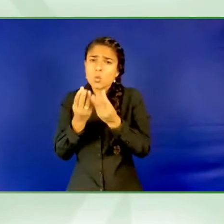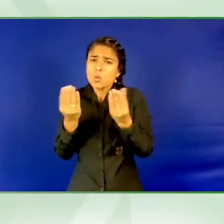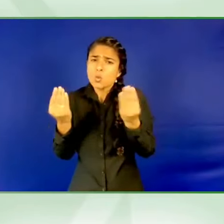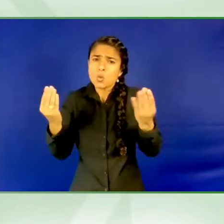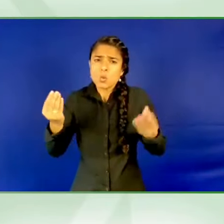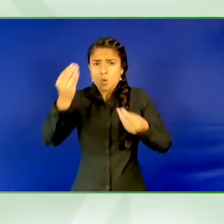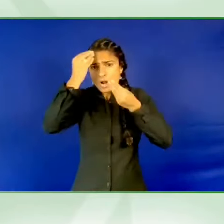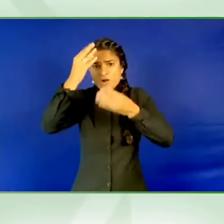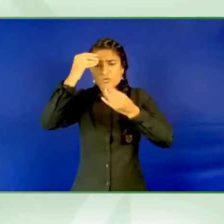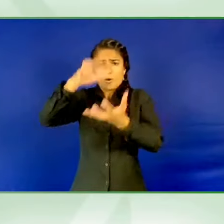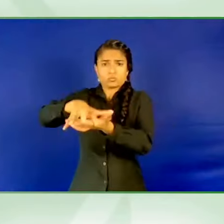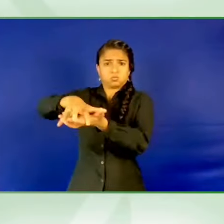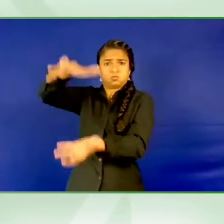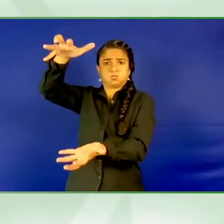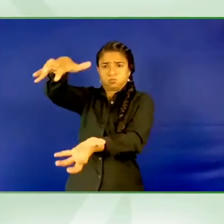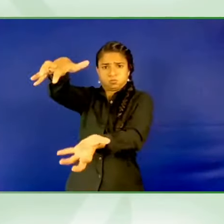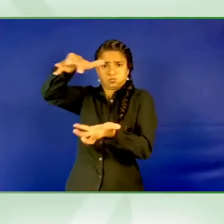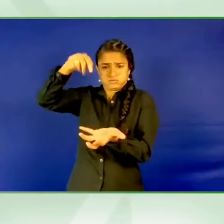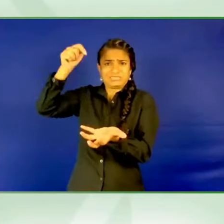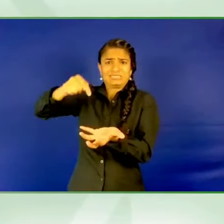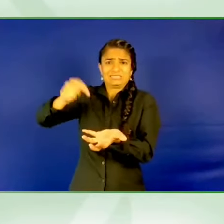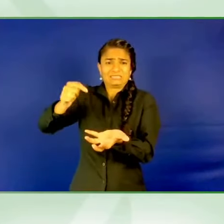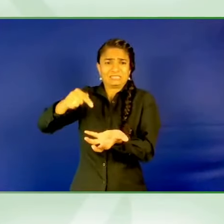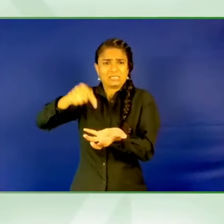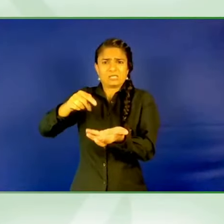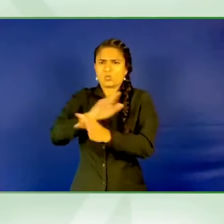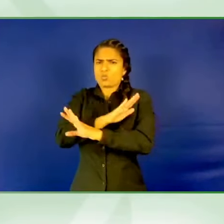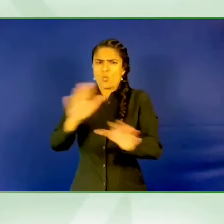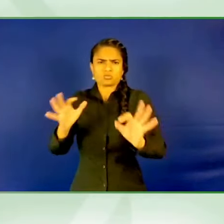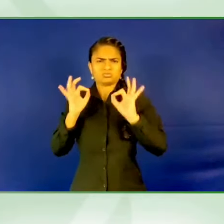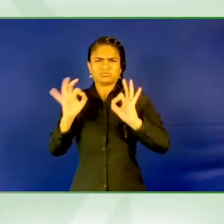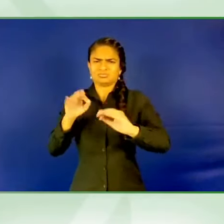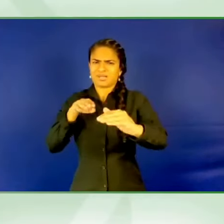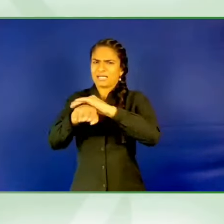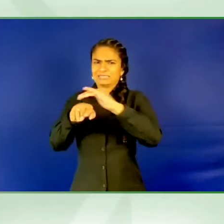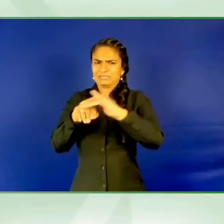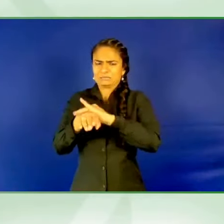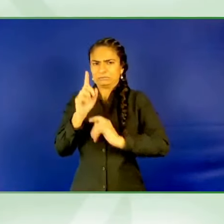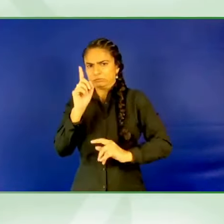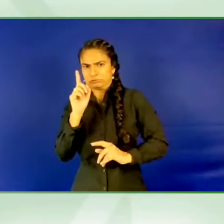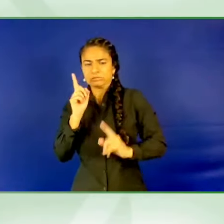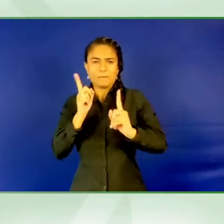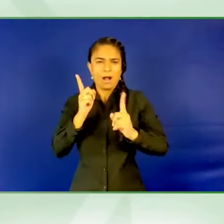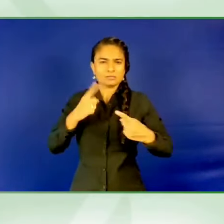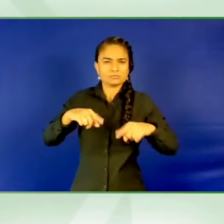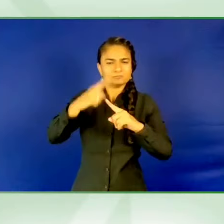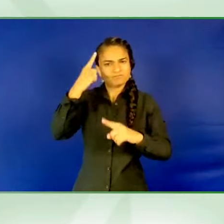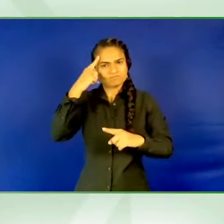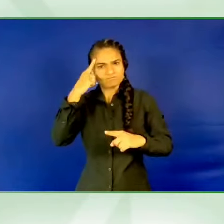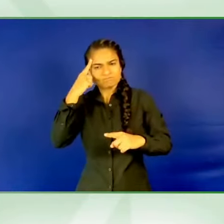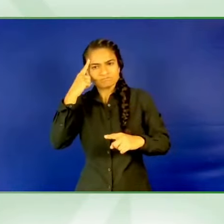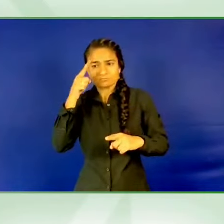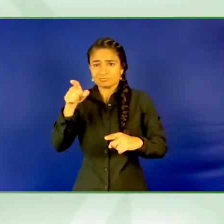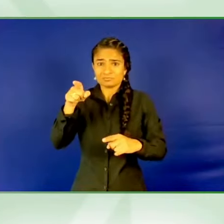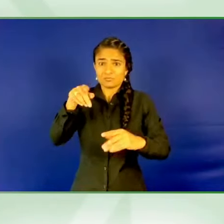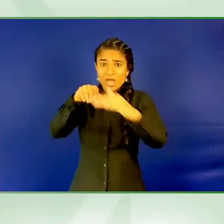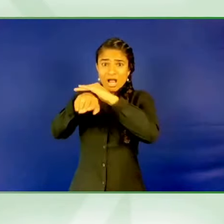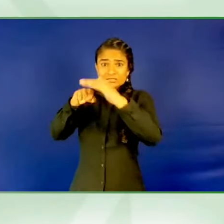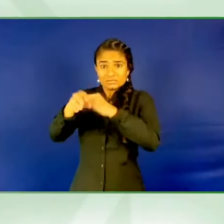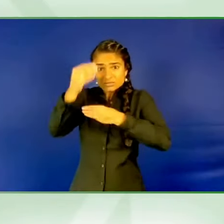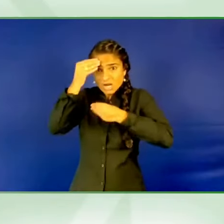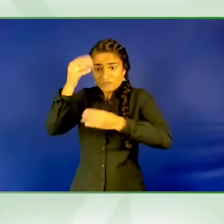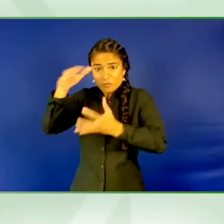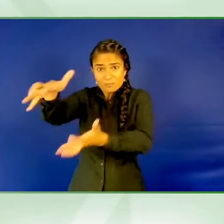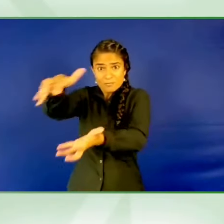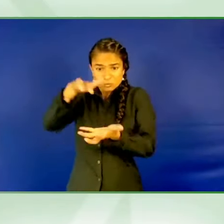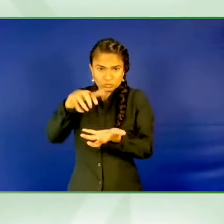point. We can write an email, we can leave a voice message and say, look, we want this to be different. So I would say